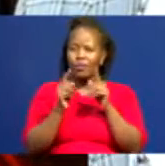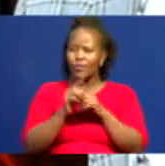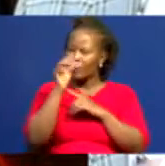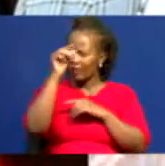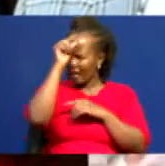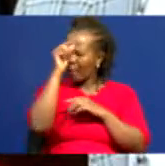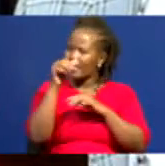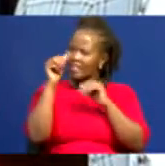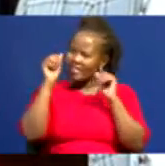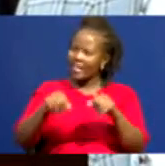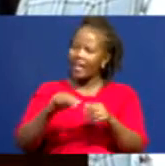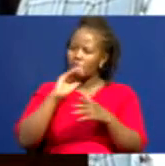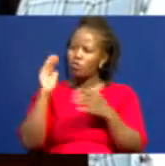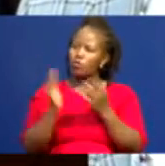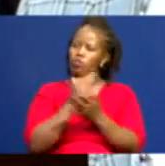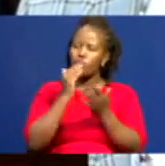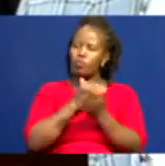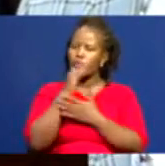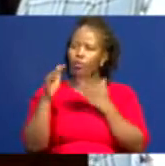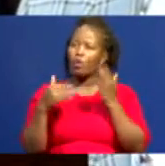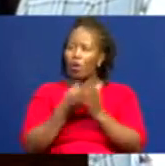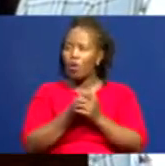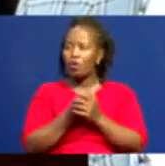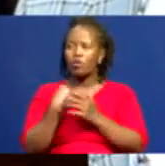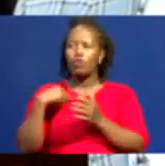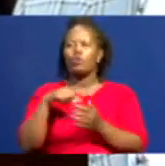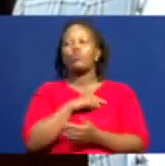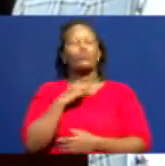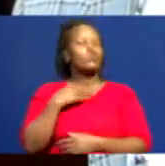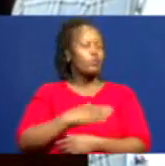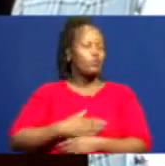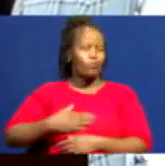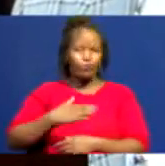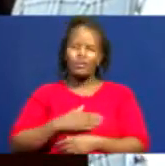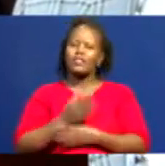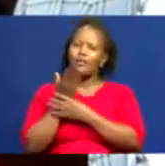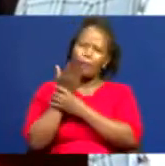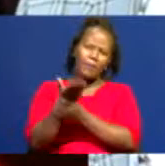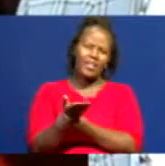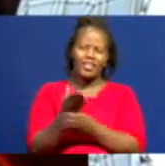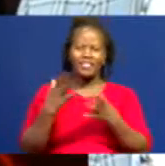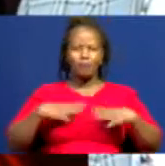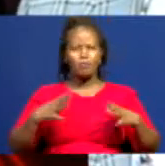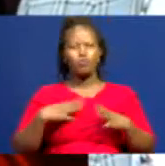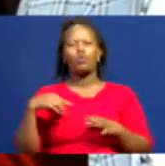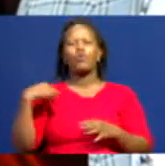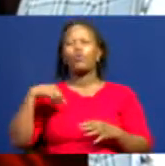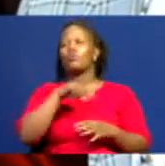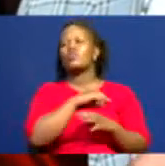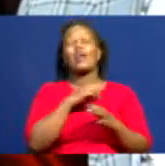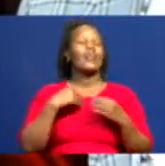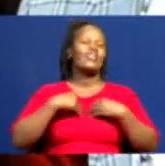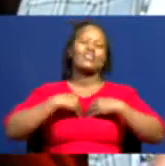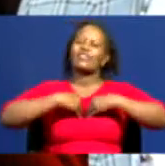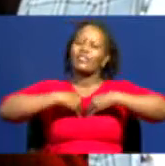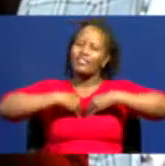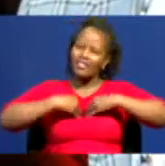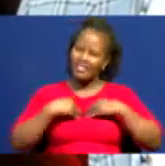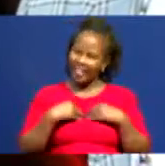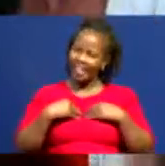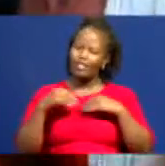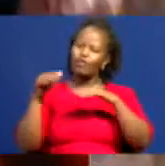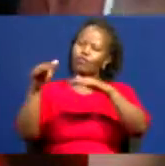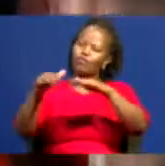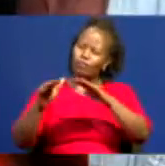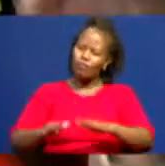nguvu yote ya kuondoa hawa. Na sisi tunaomba kama community, tumechoka kushika watu. Tumechoka kusika